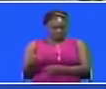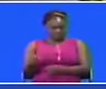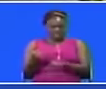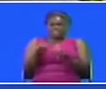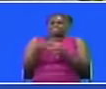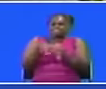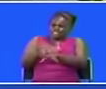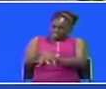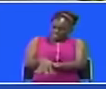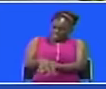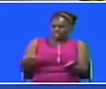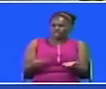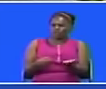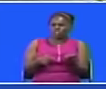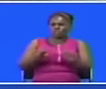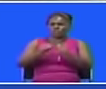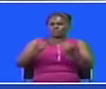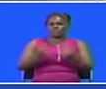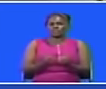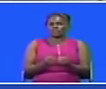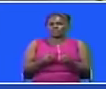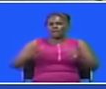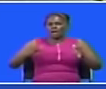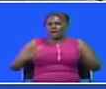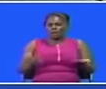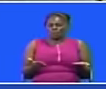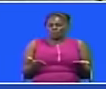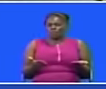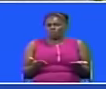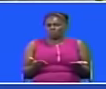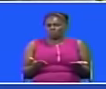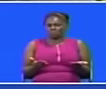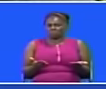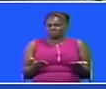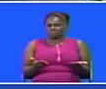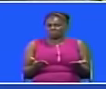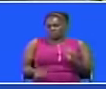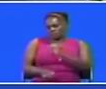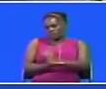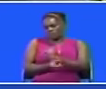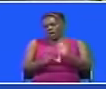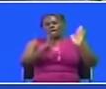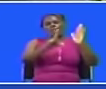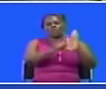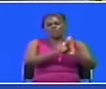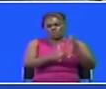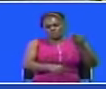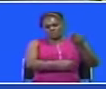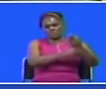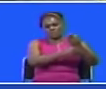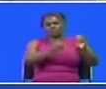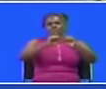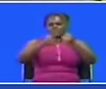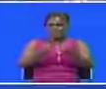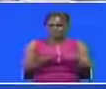integrated electronic system. And to that extent, I think it is, by definition, will require a backup system that